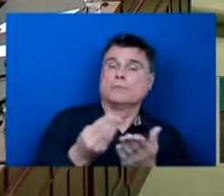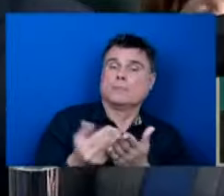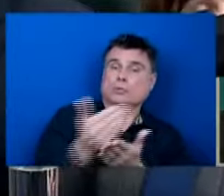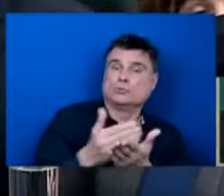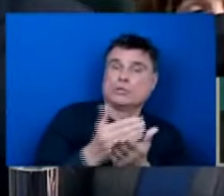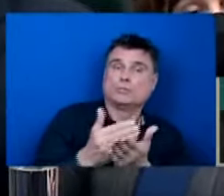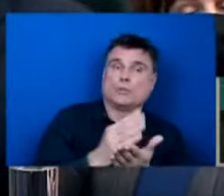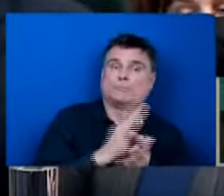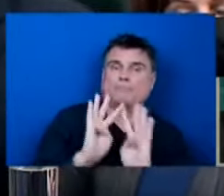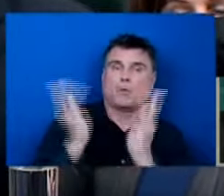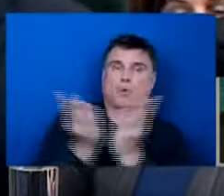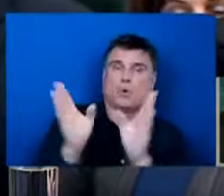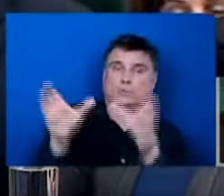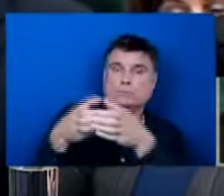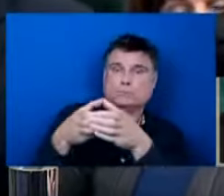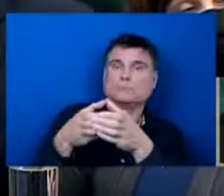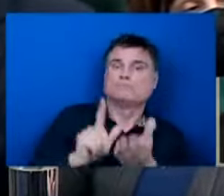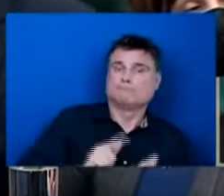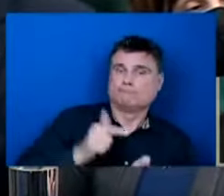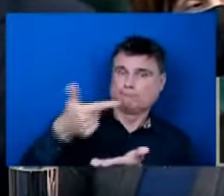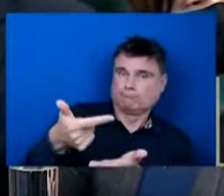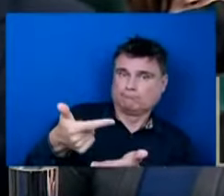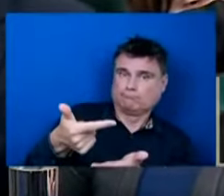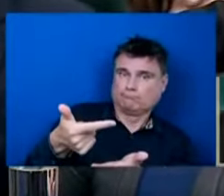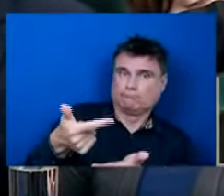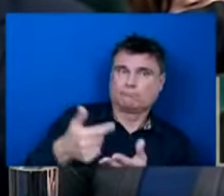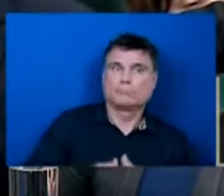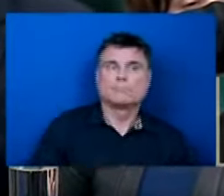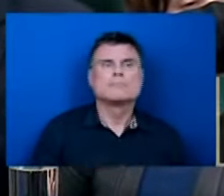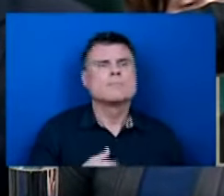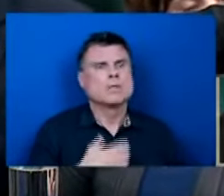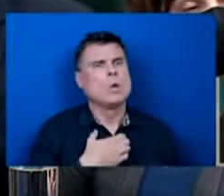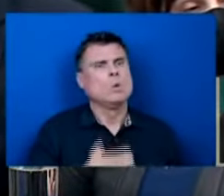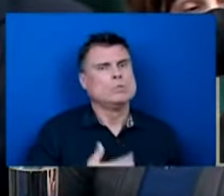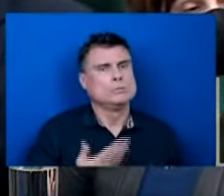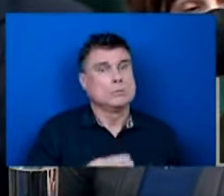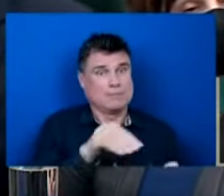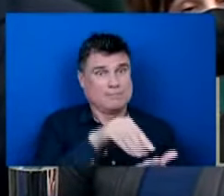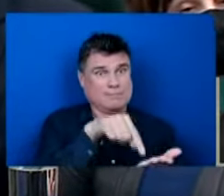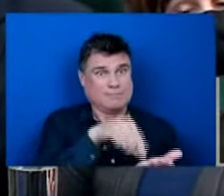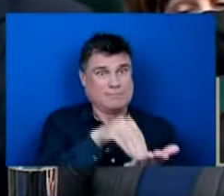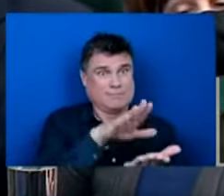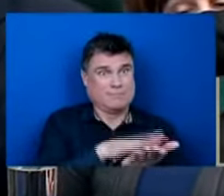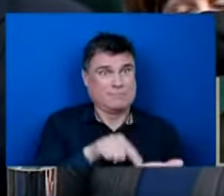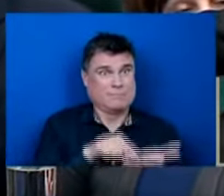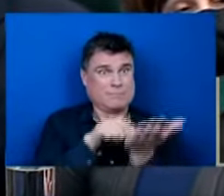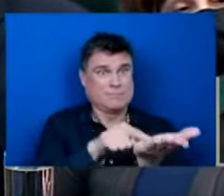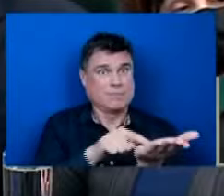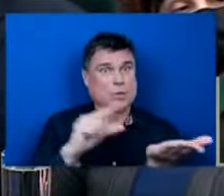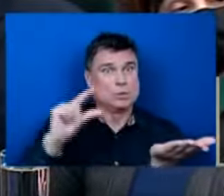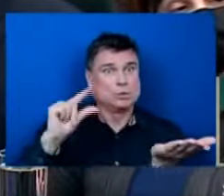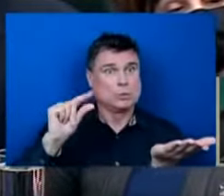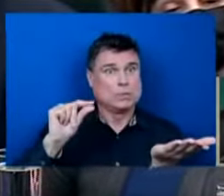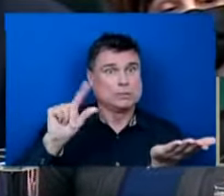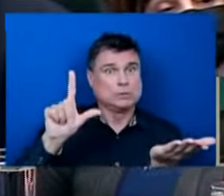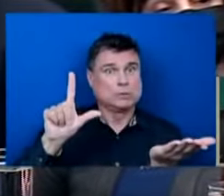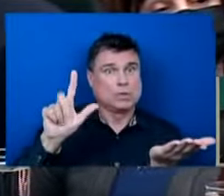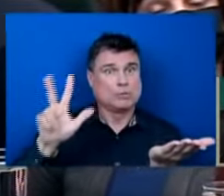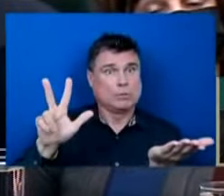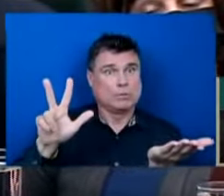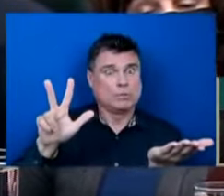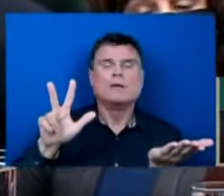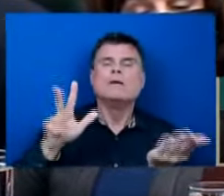the 2022-23 Offices of the Legislative Assembly estimates and the 2022-23 Government